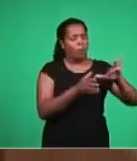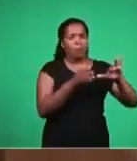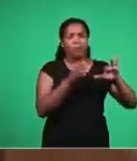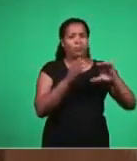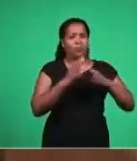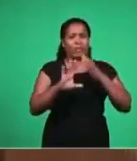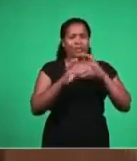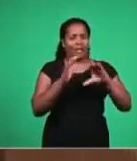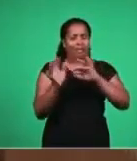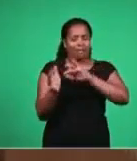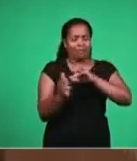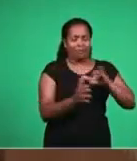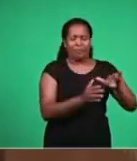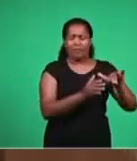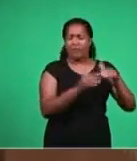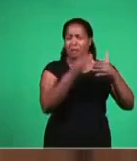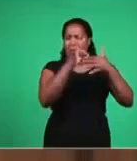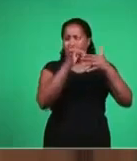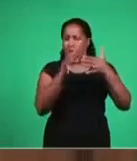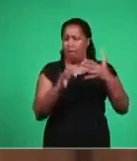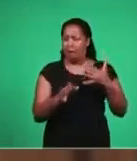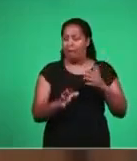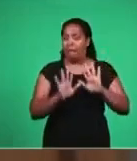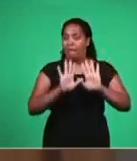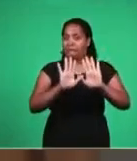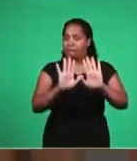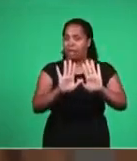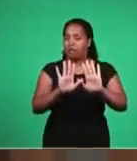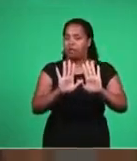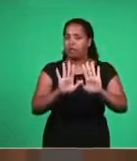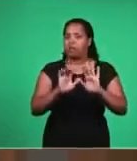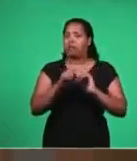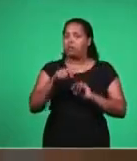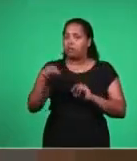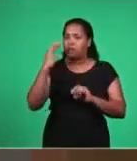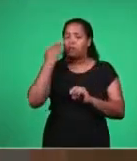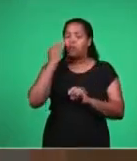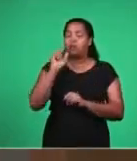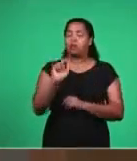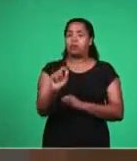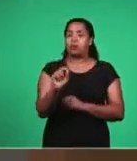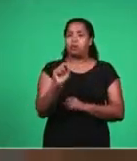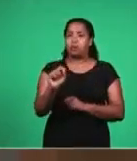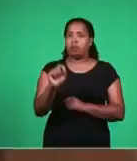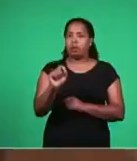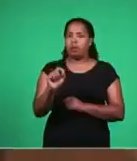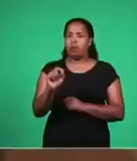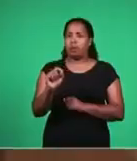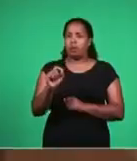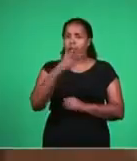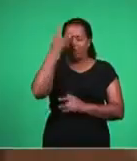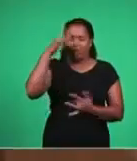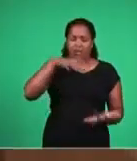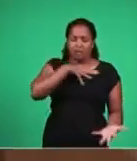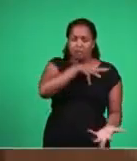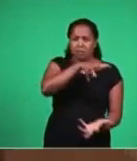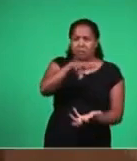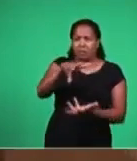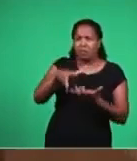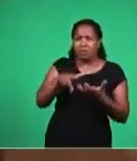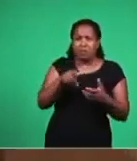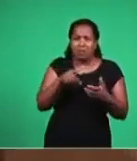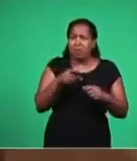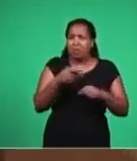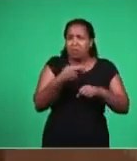In chapter 6, the Song of Solomon, we're not going to talk about everything because it is a lot. The world, it is going to look